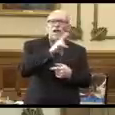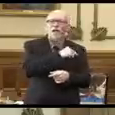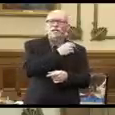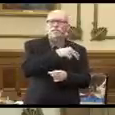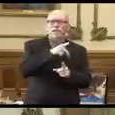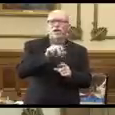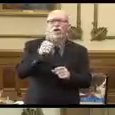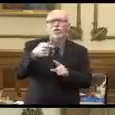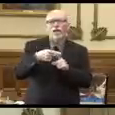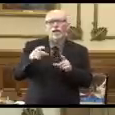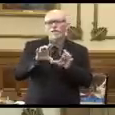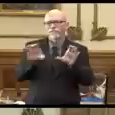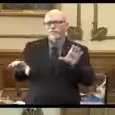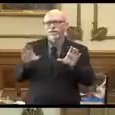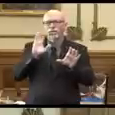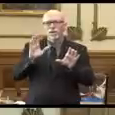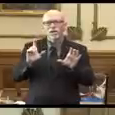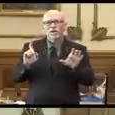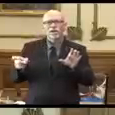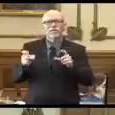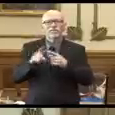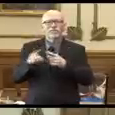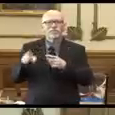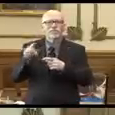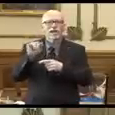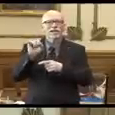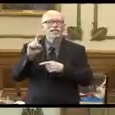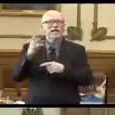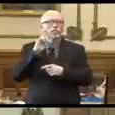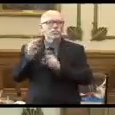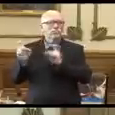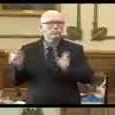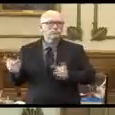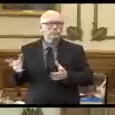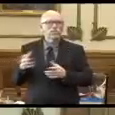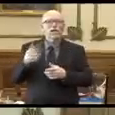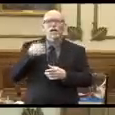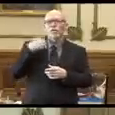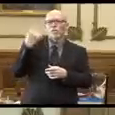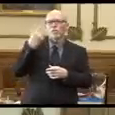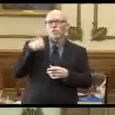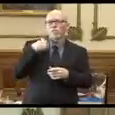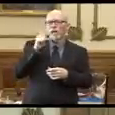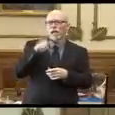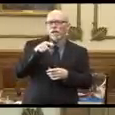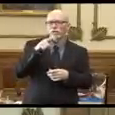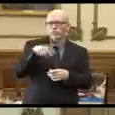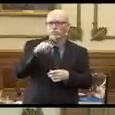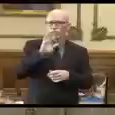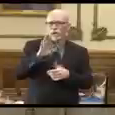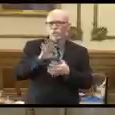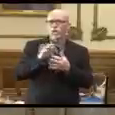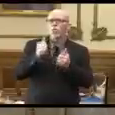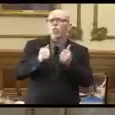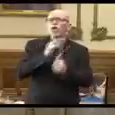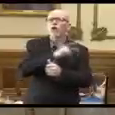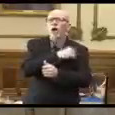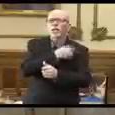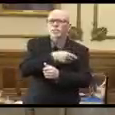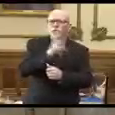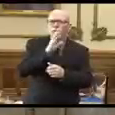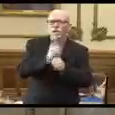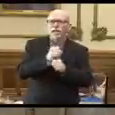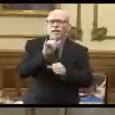and the other half was going to be distributed by ISDH. I was just going to ask, are you releasing what hospitals are getting